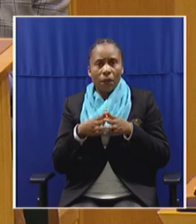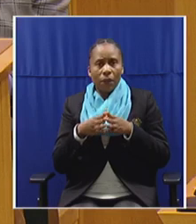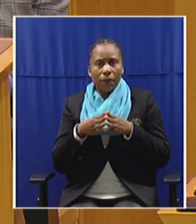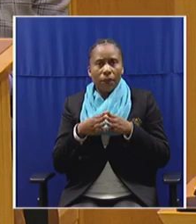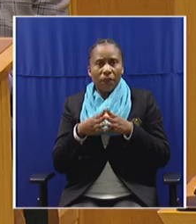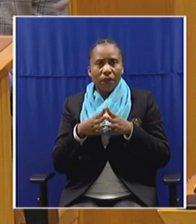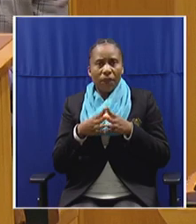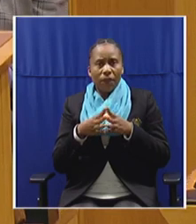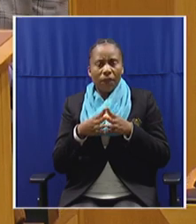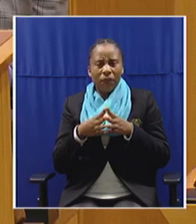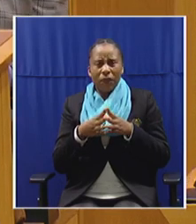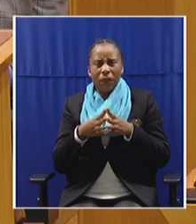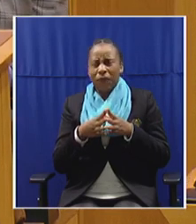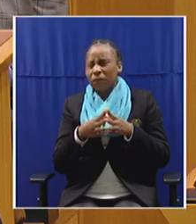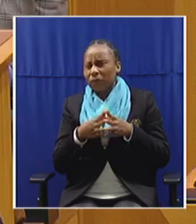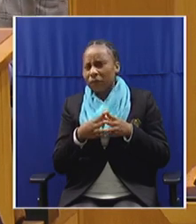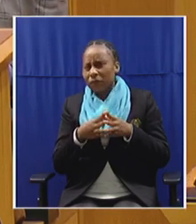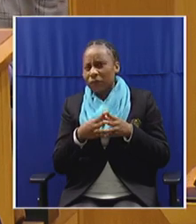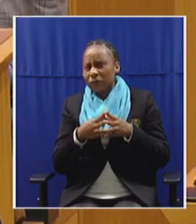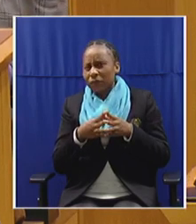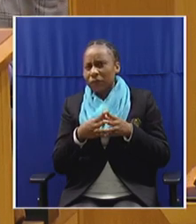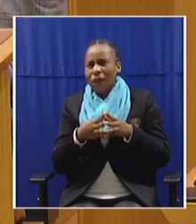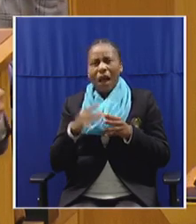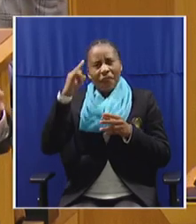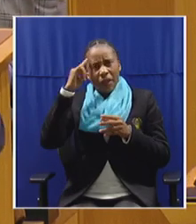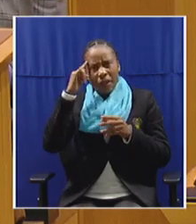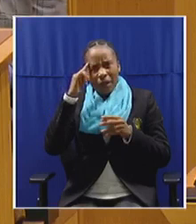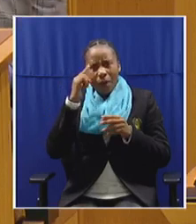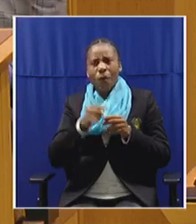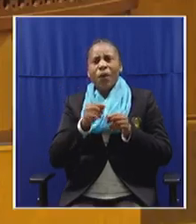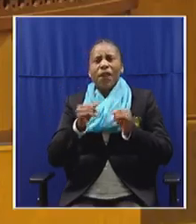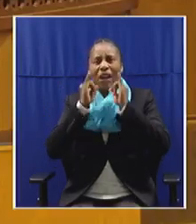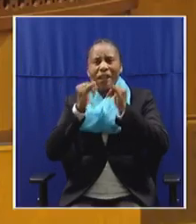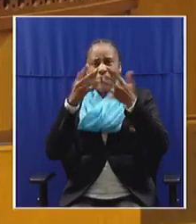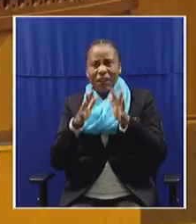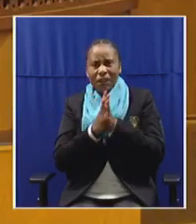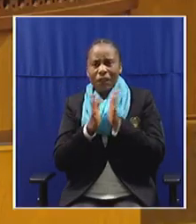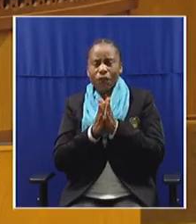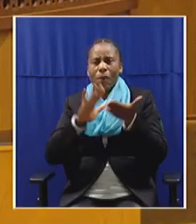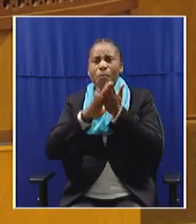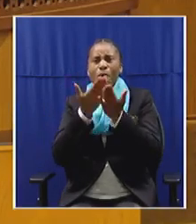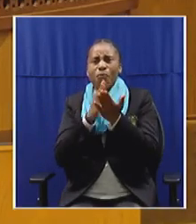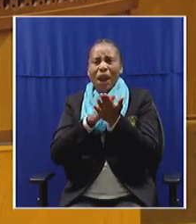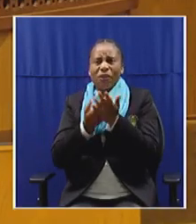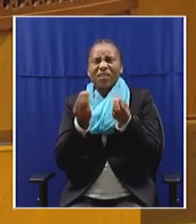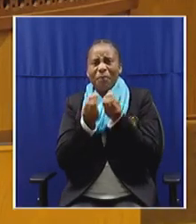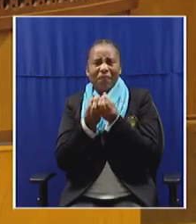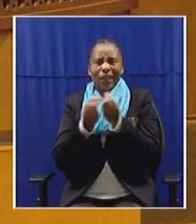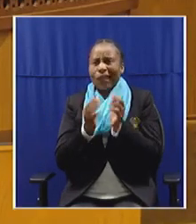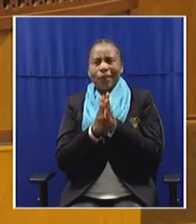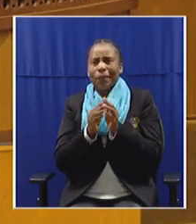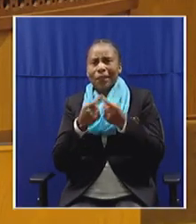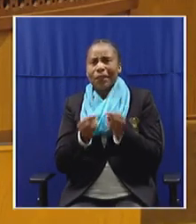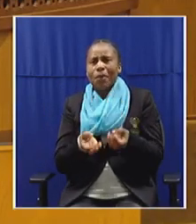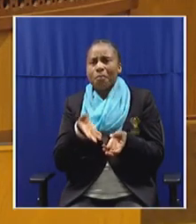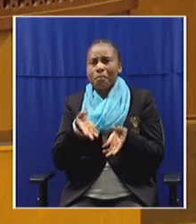Deputy President That's not said a point of nothing order, Honourable today. Member. Please take your seat. Take your seat. We will now proceed with our business, Honourable members. The